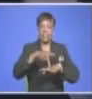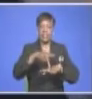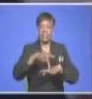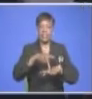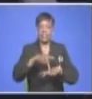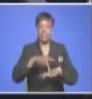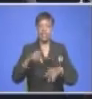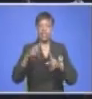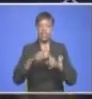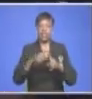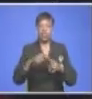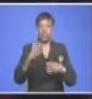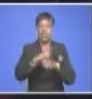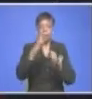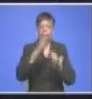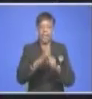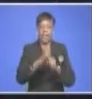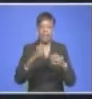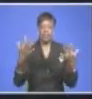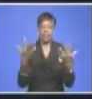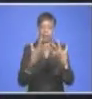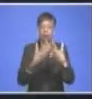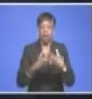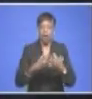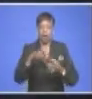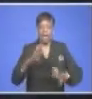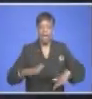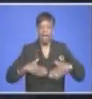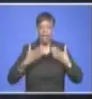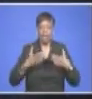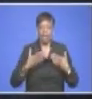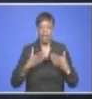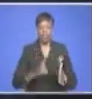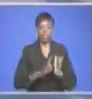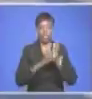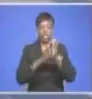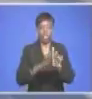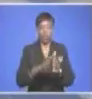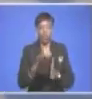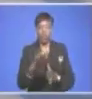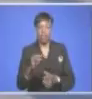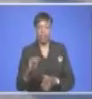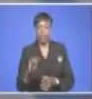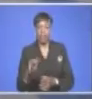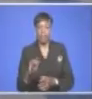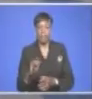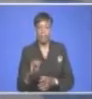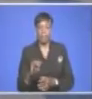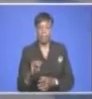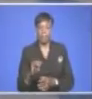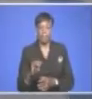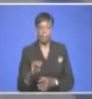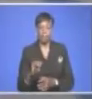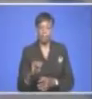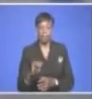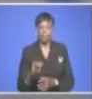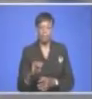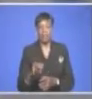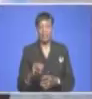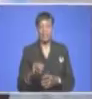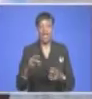just to delight the crowd and to see and to demonstrate and to show them, their police to foster that